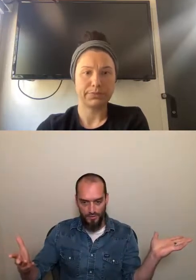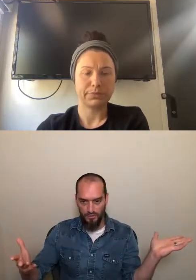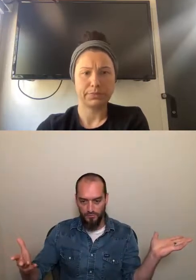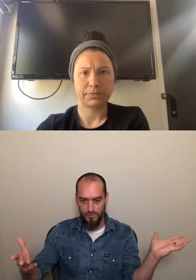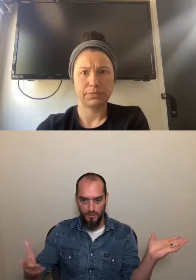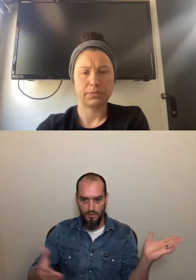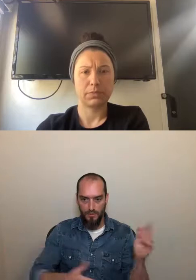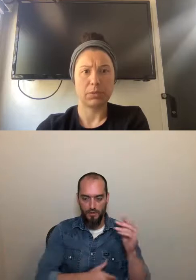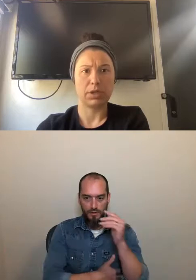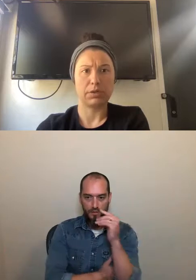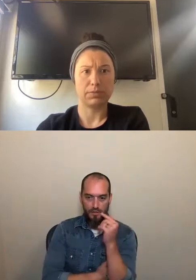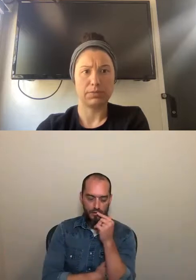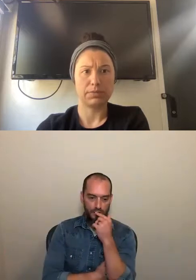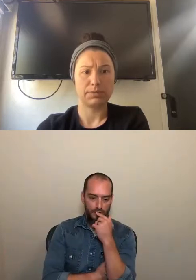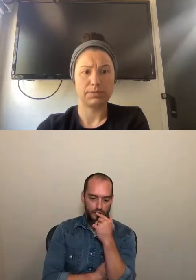1,500 plus homes.